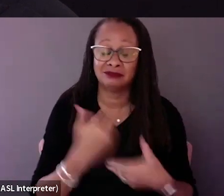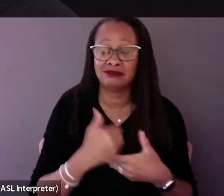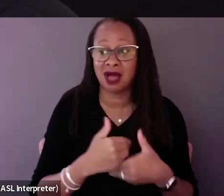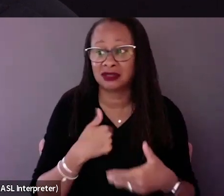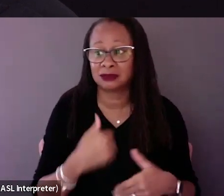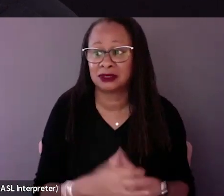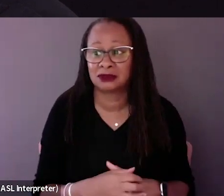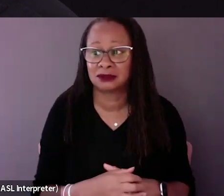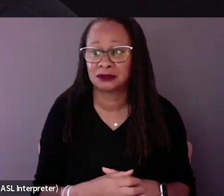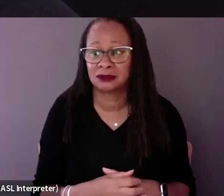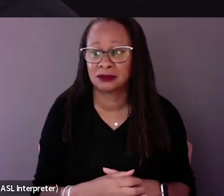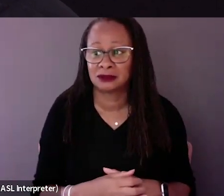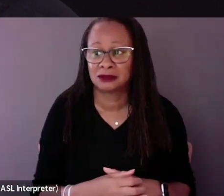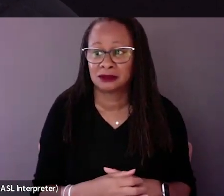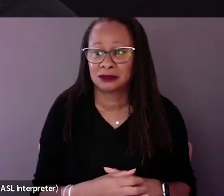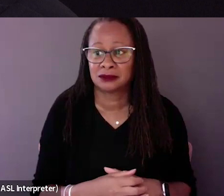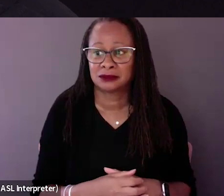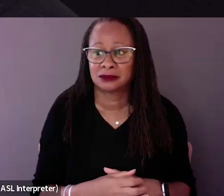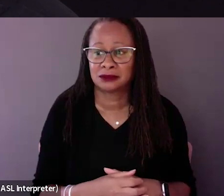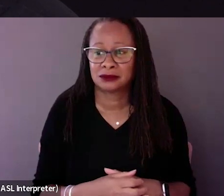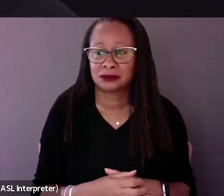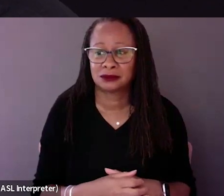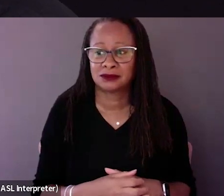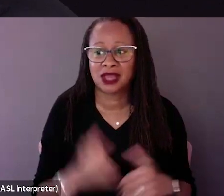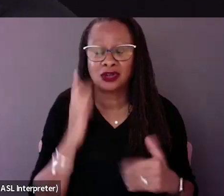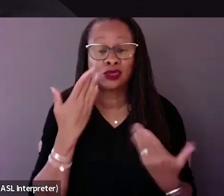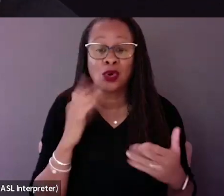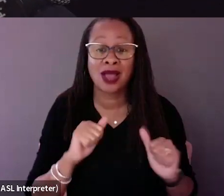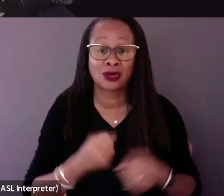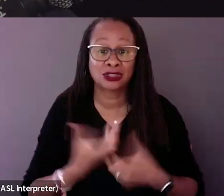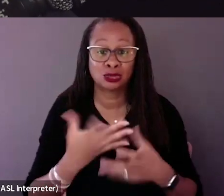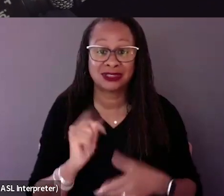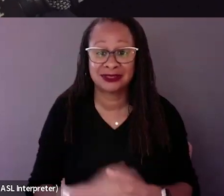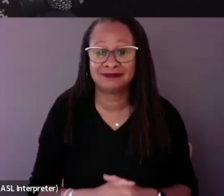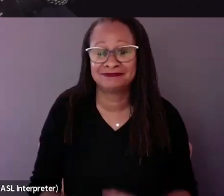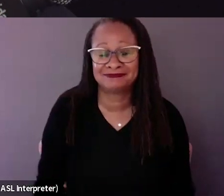I don't even know how to express it.